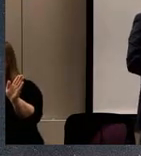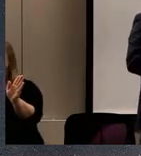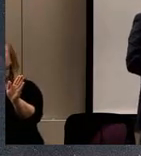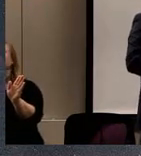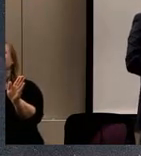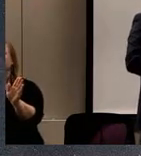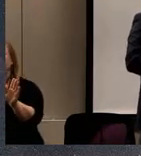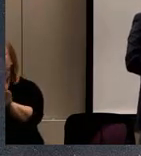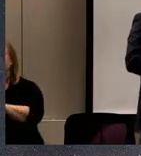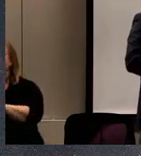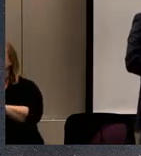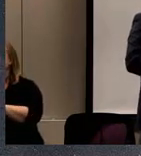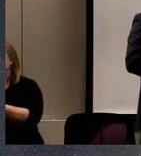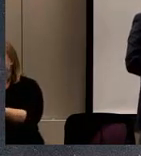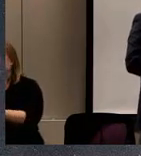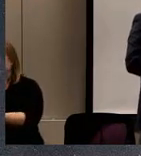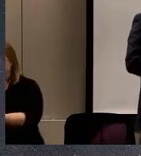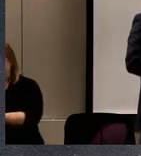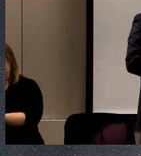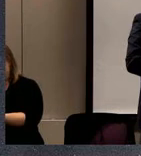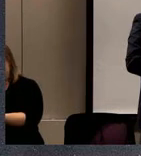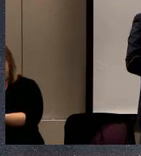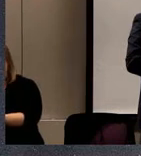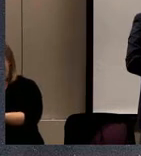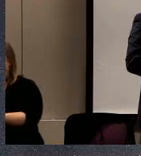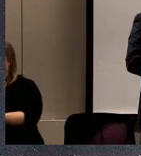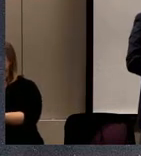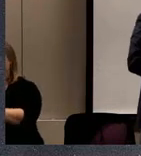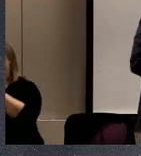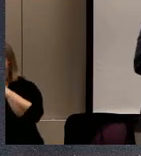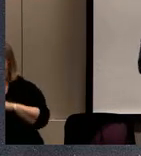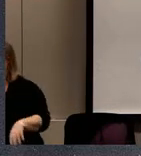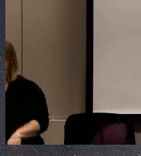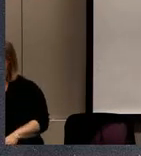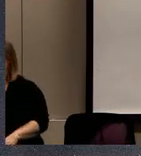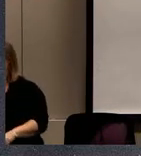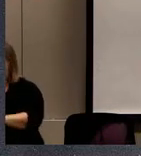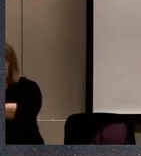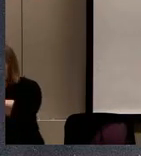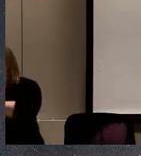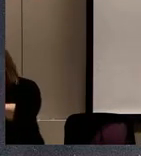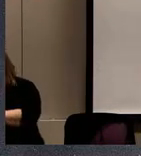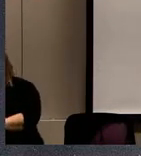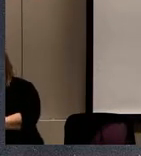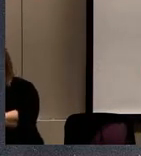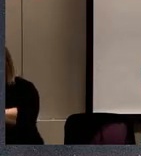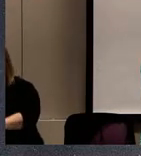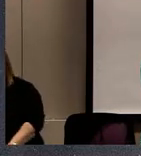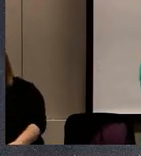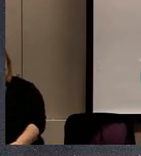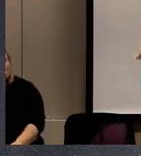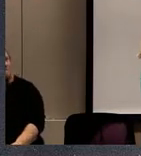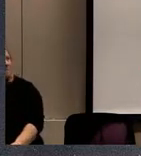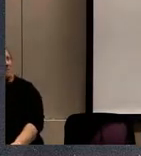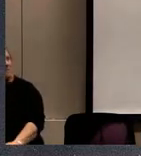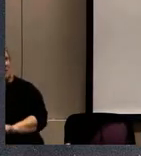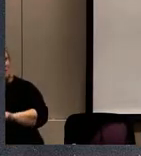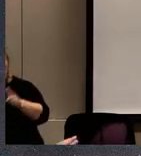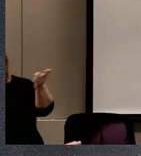all the other discounts and stuff. So anyway, thank you very much for your time, Nick, and we'll let you take it away. Sounds